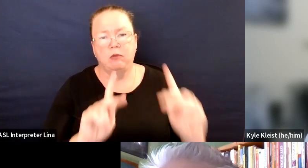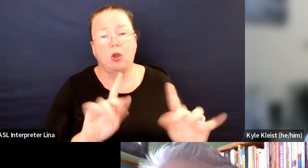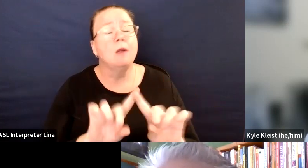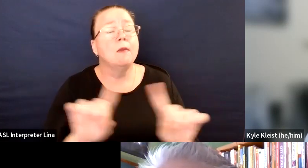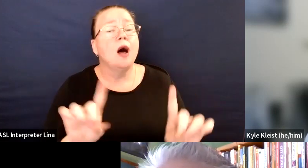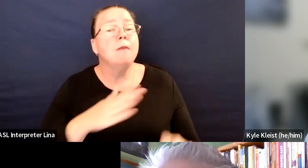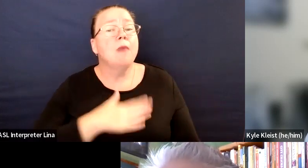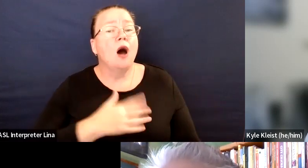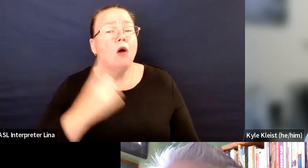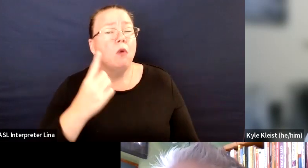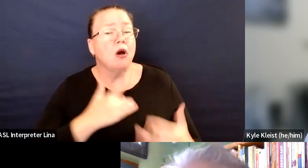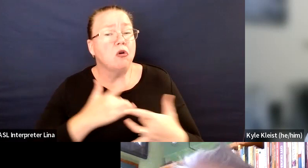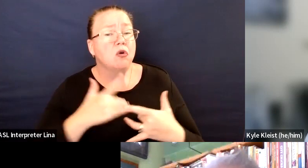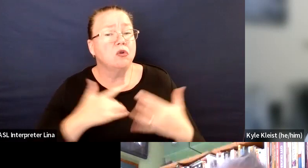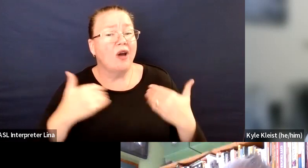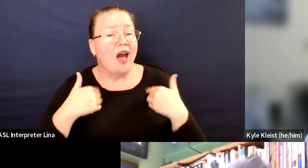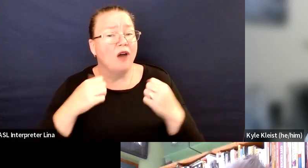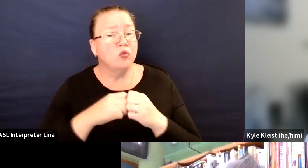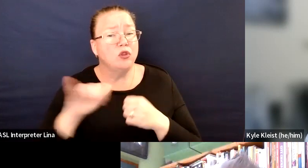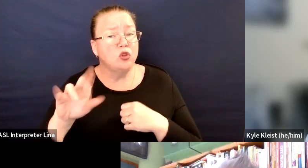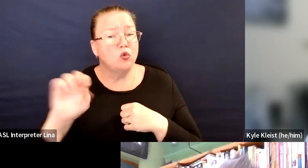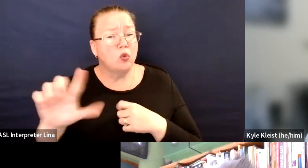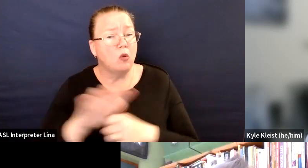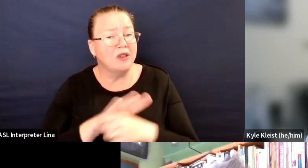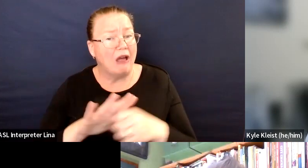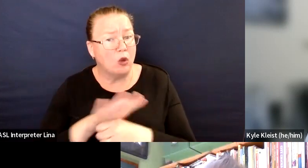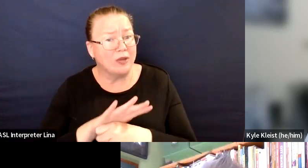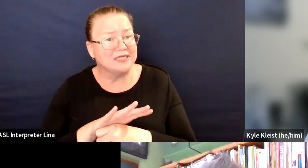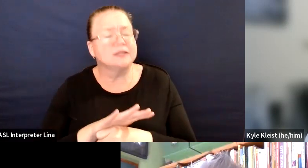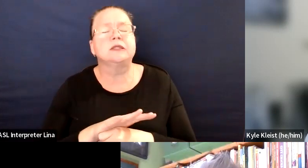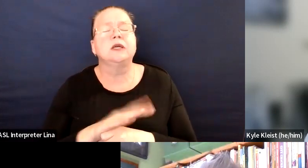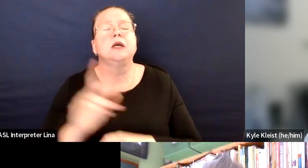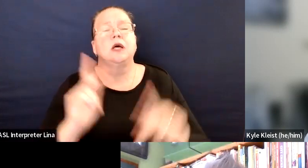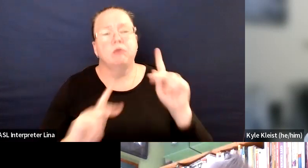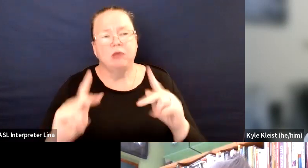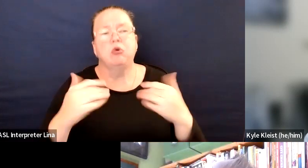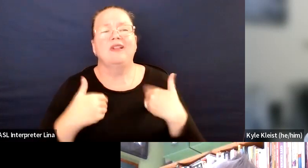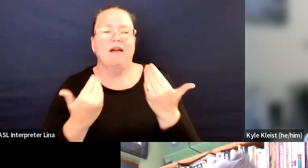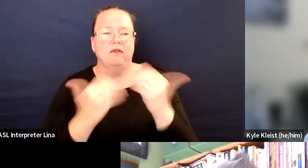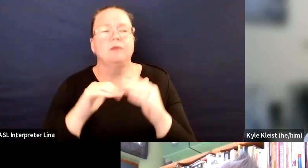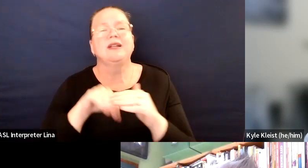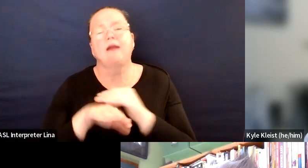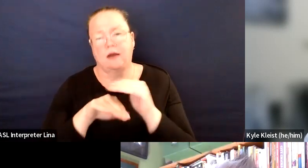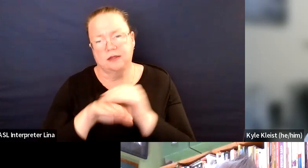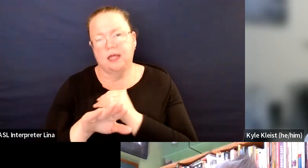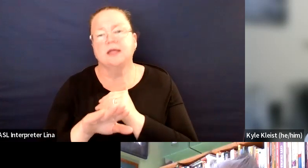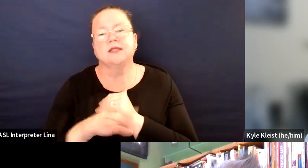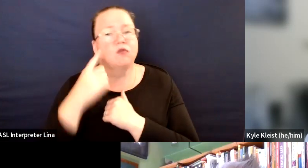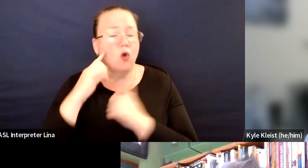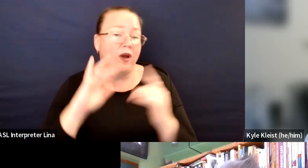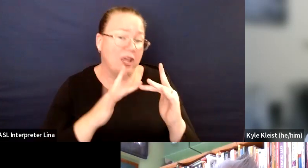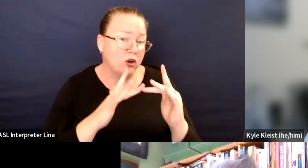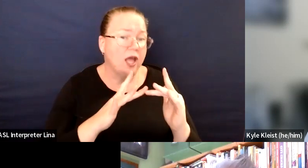my one concern that I have with those rural areas though is when we have individuals that have limited access to internet